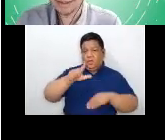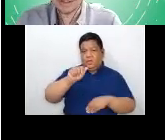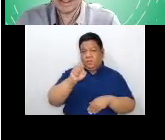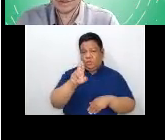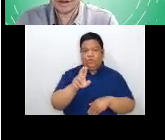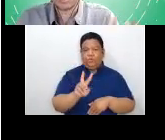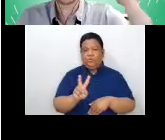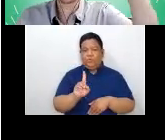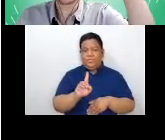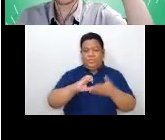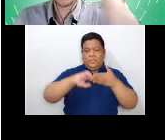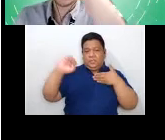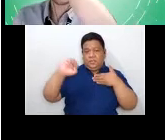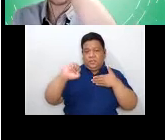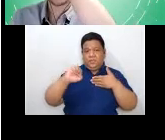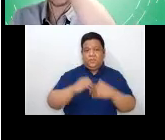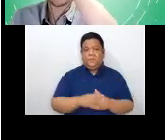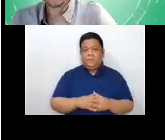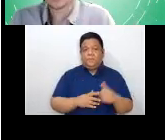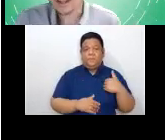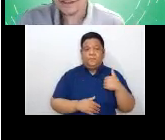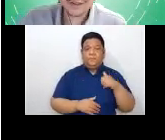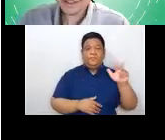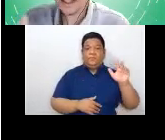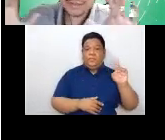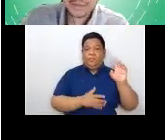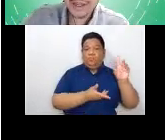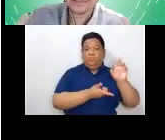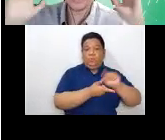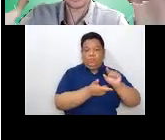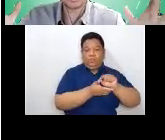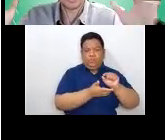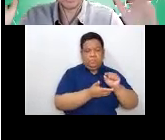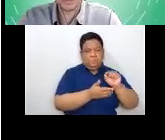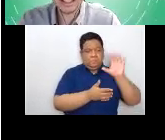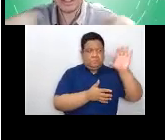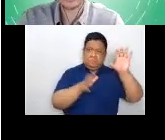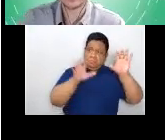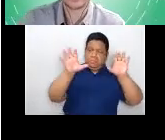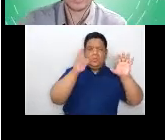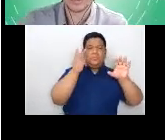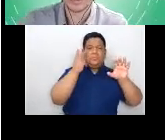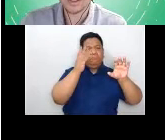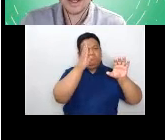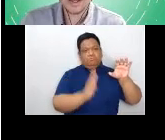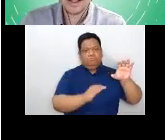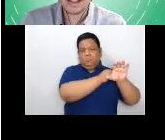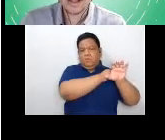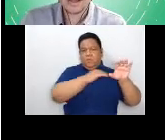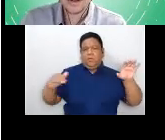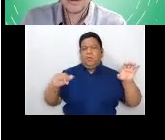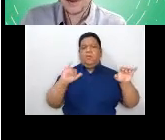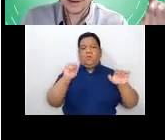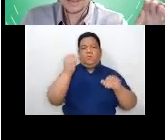for example, is more 3D additive. Okay, so it's just a helpful way of interpreting and seeing these different machines.